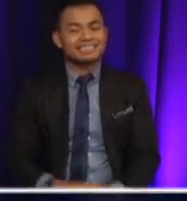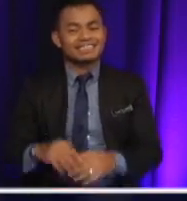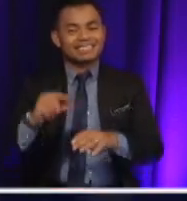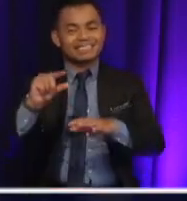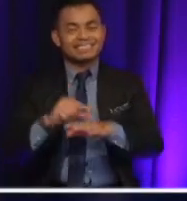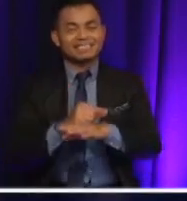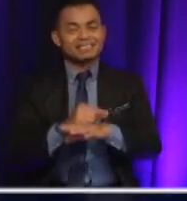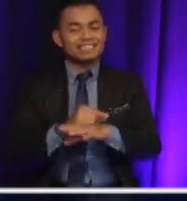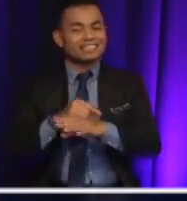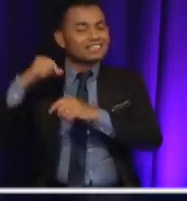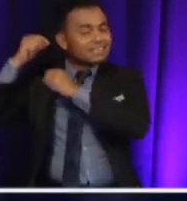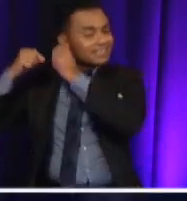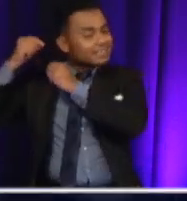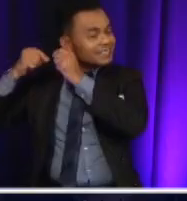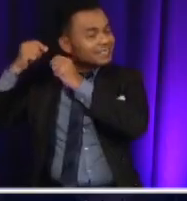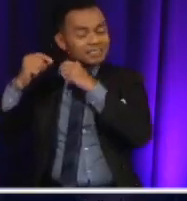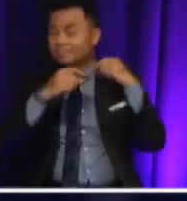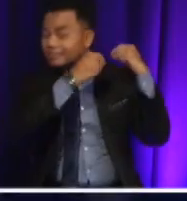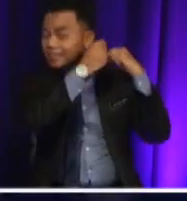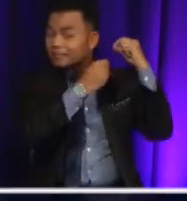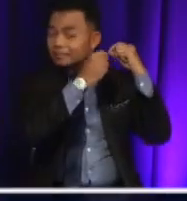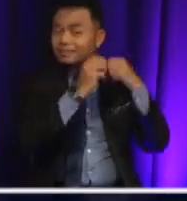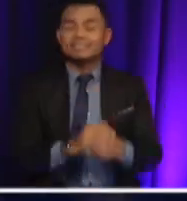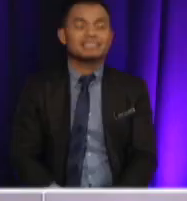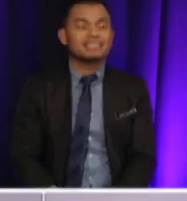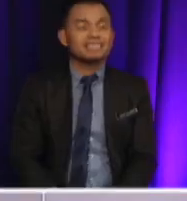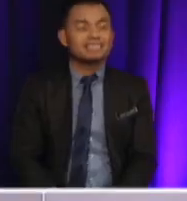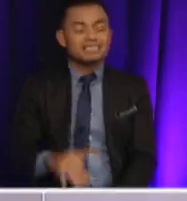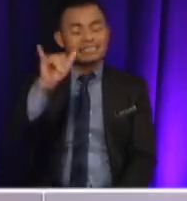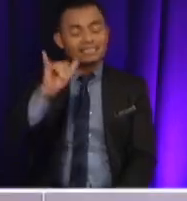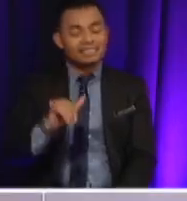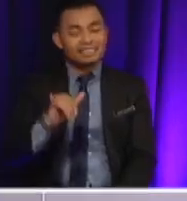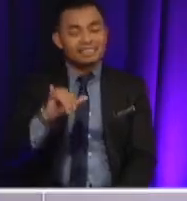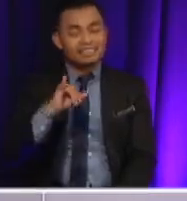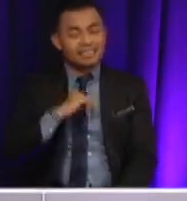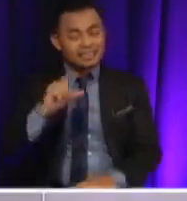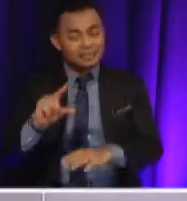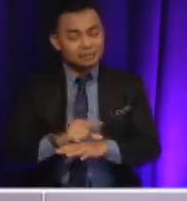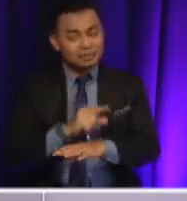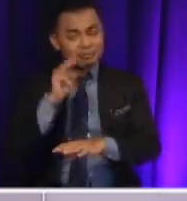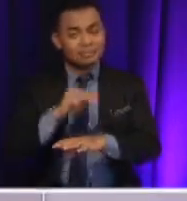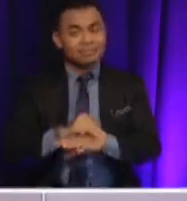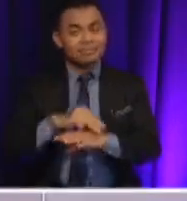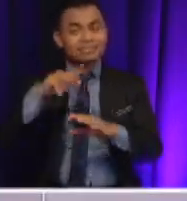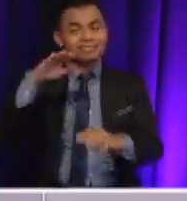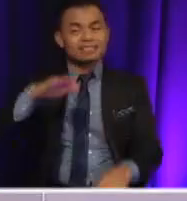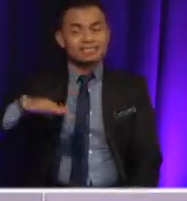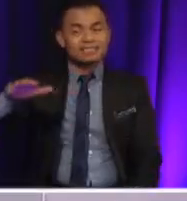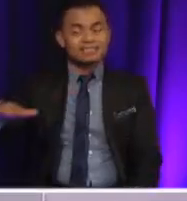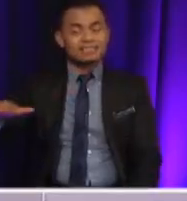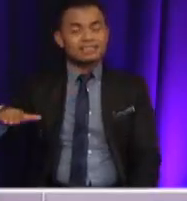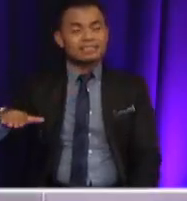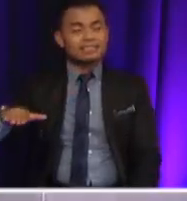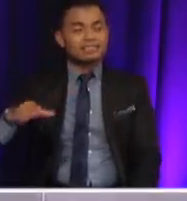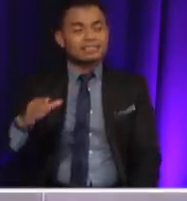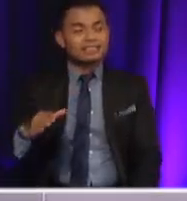this beautiful yellow color hairband that I used to see. wear my entire childhood. And now that it's not in one